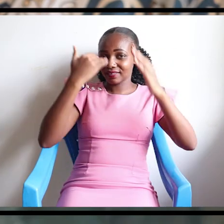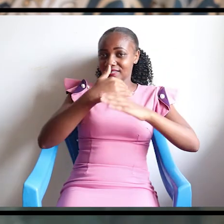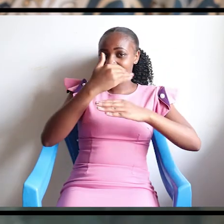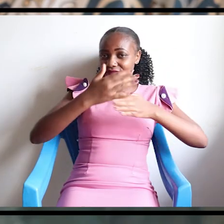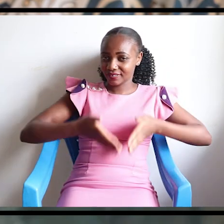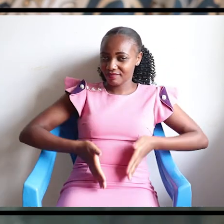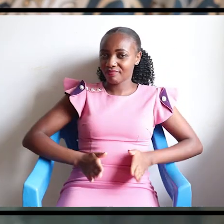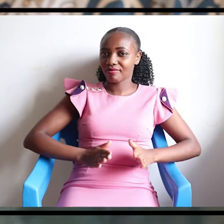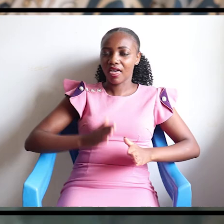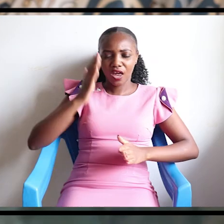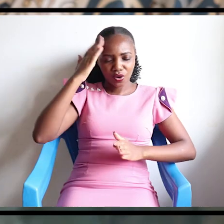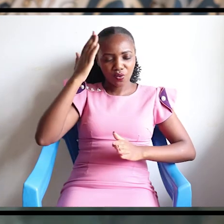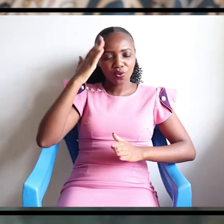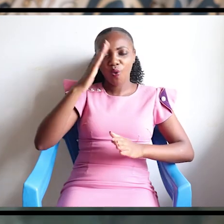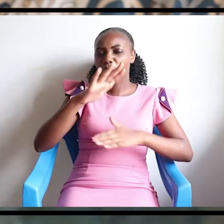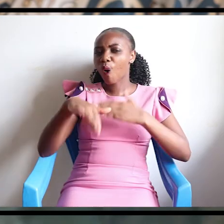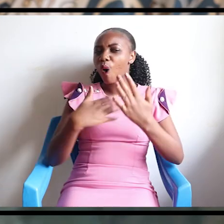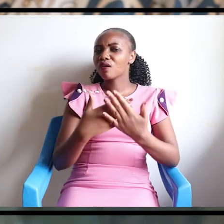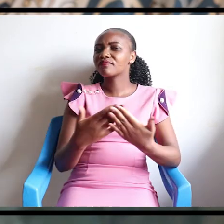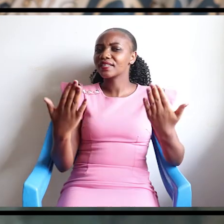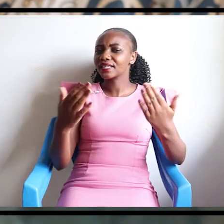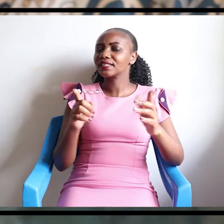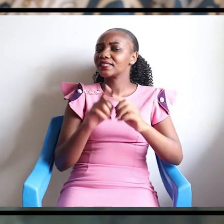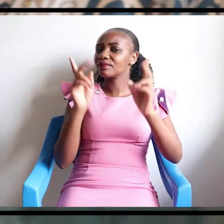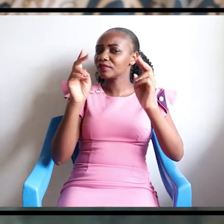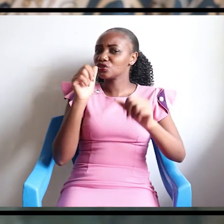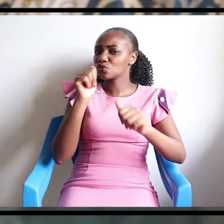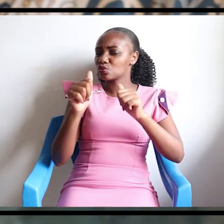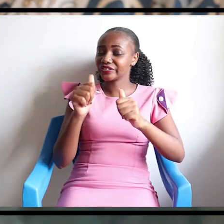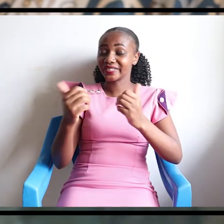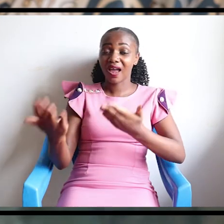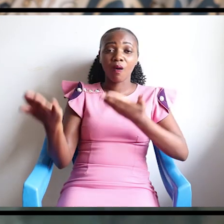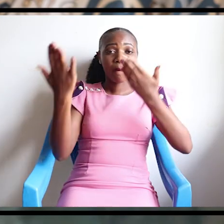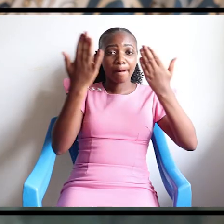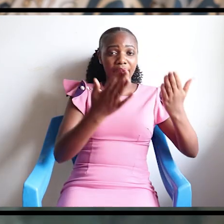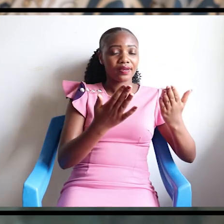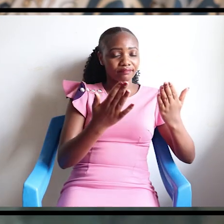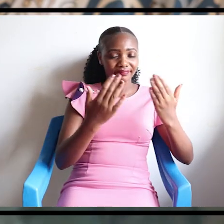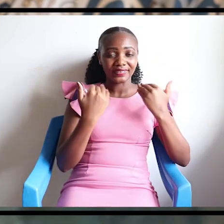all those many other triggers that make postpartum depression so